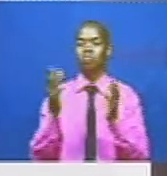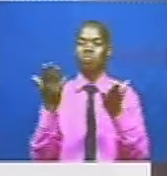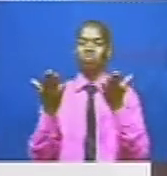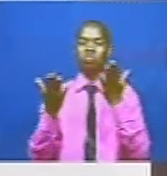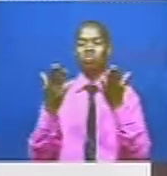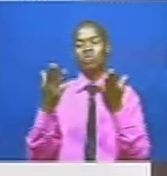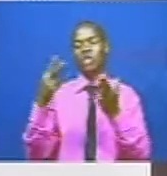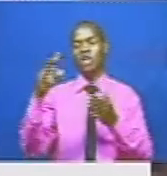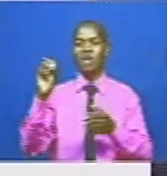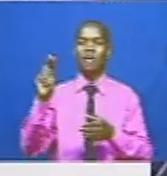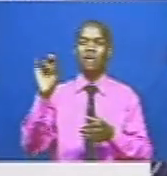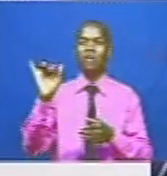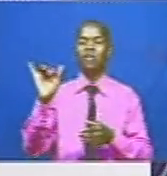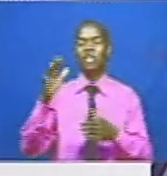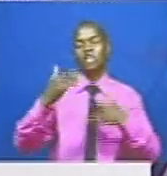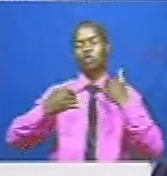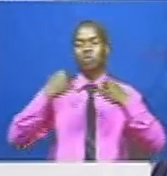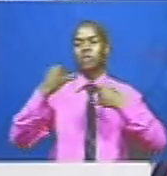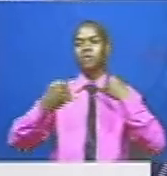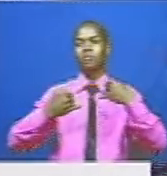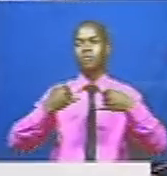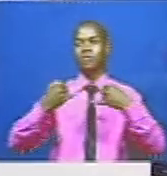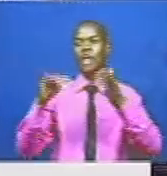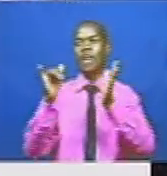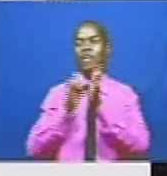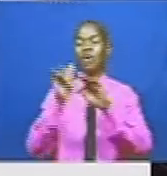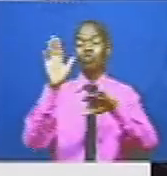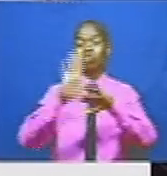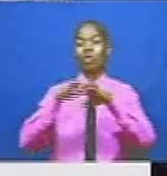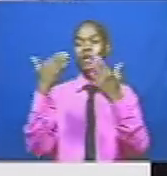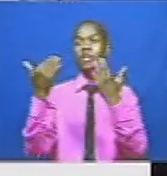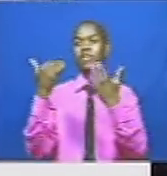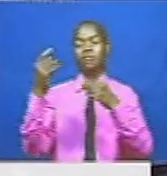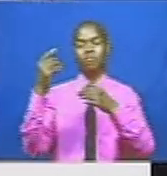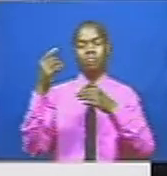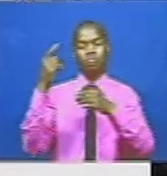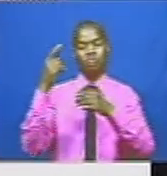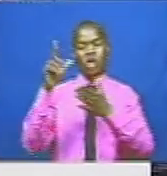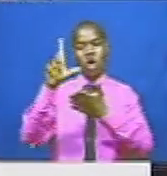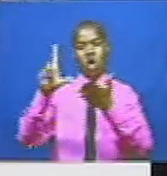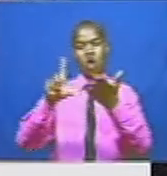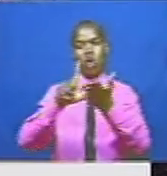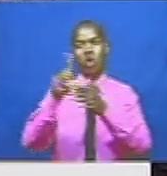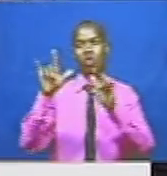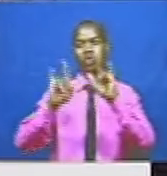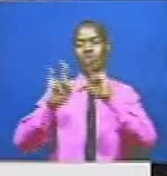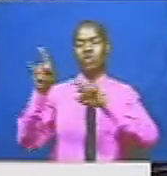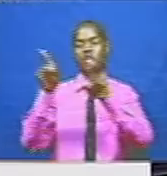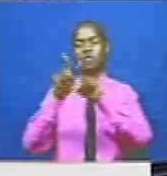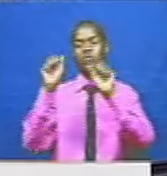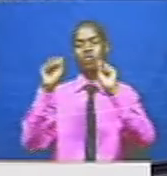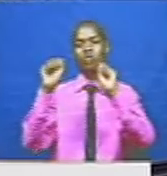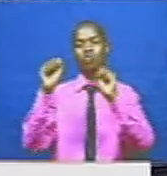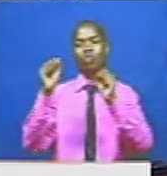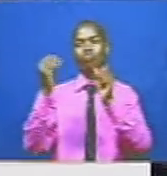honeymoon, post-honeymoon, I could call it. That's a good thing for the international. And for the locals, the local tourism will be more embraced, because